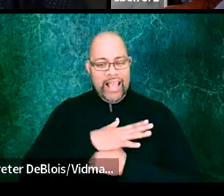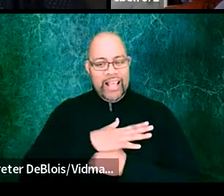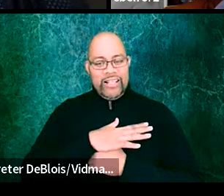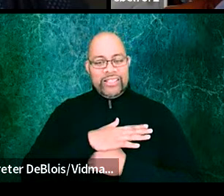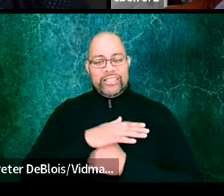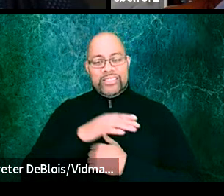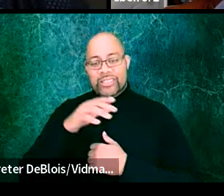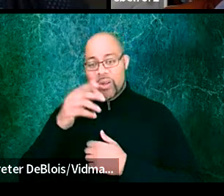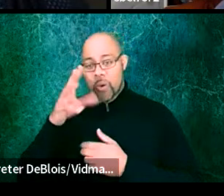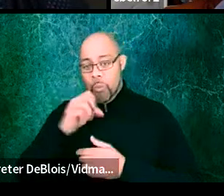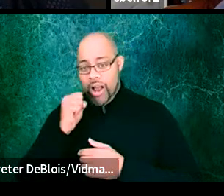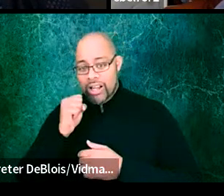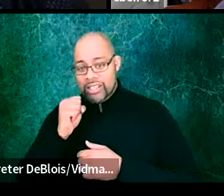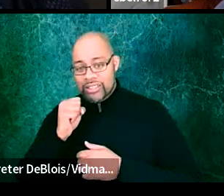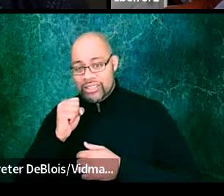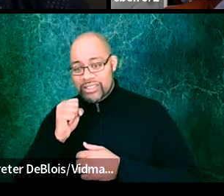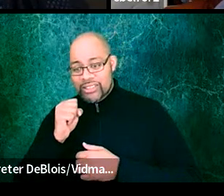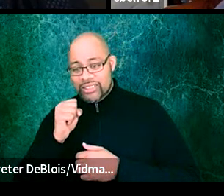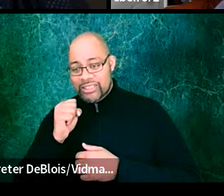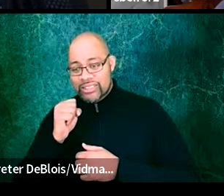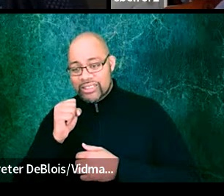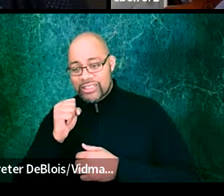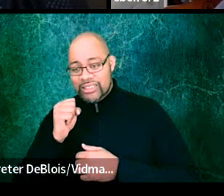Was it